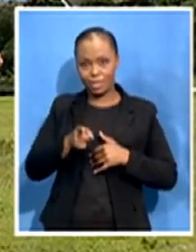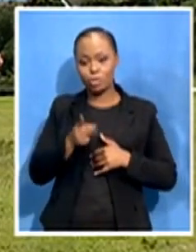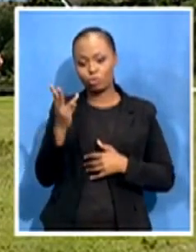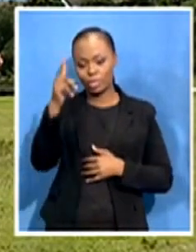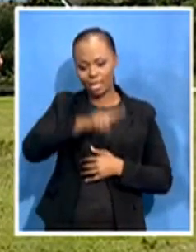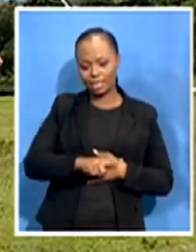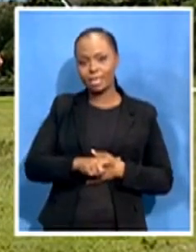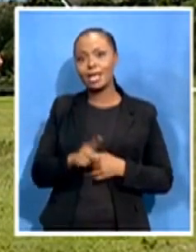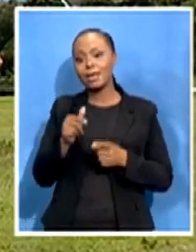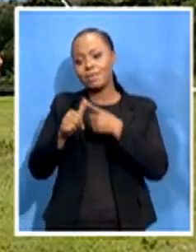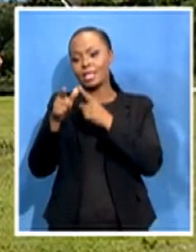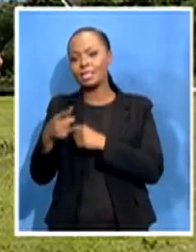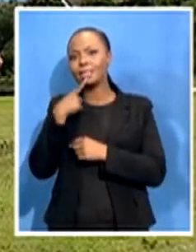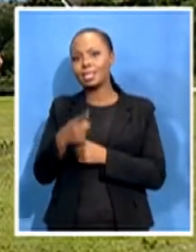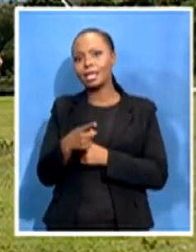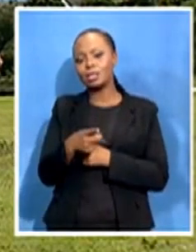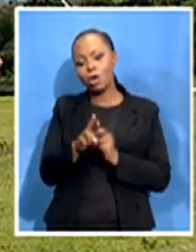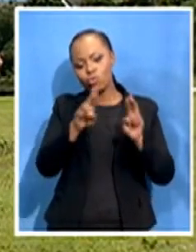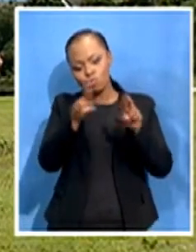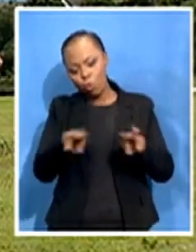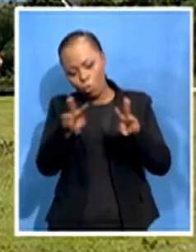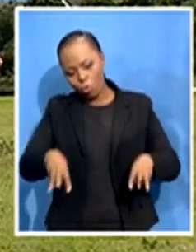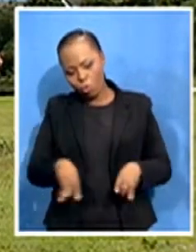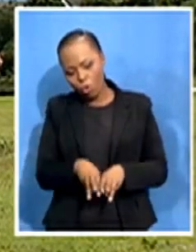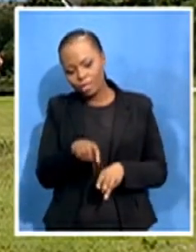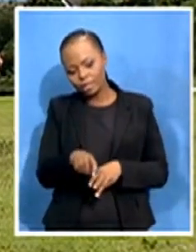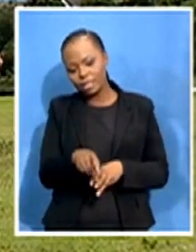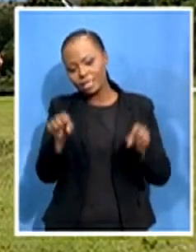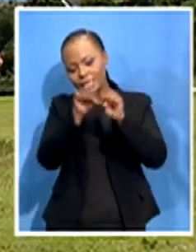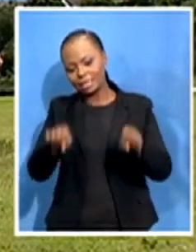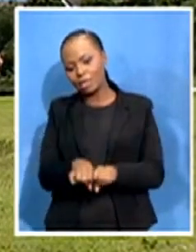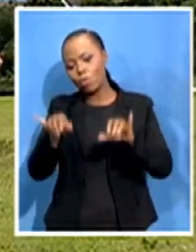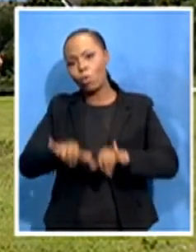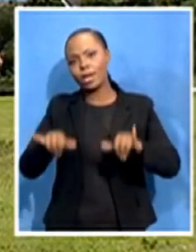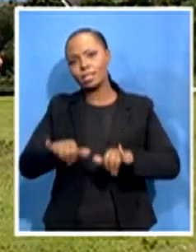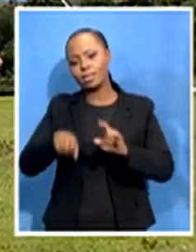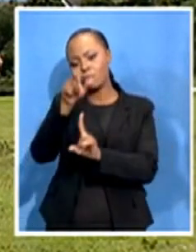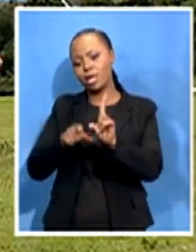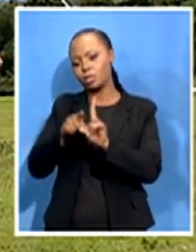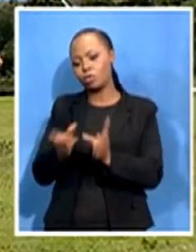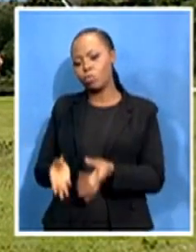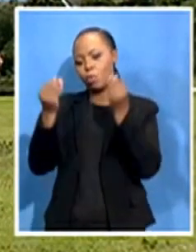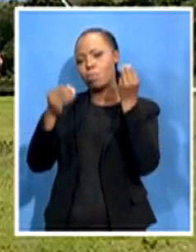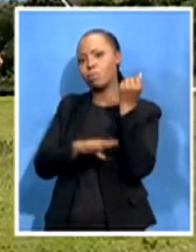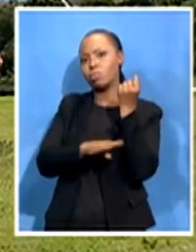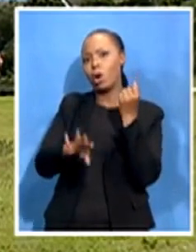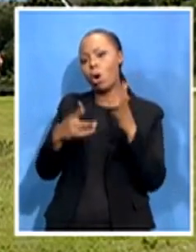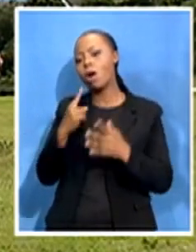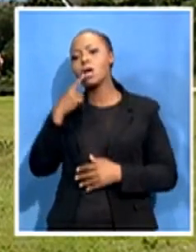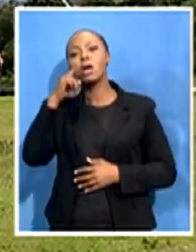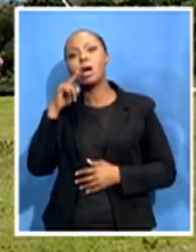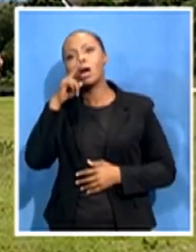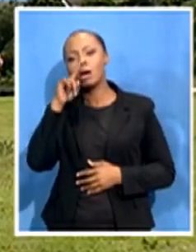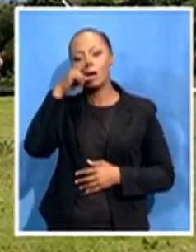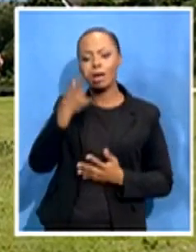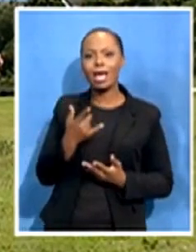bottlenecks in the system. He said that the waiting period of patients to get their test results there is 2 to 3 days, and that causes congestion in that